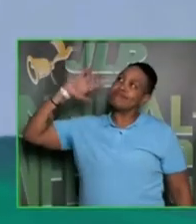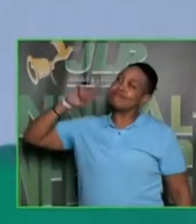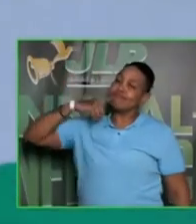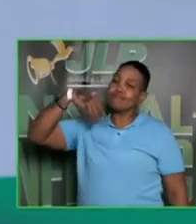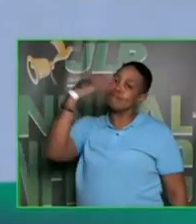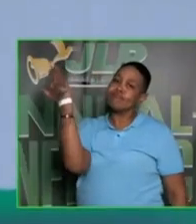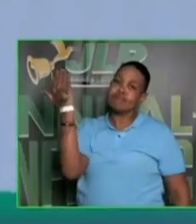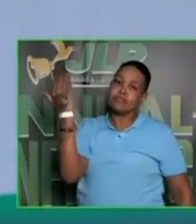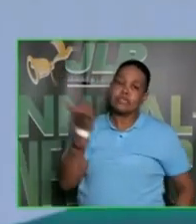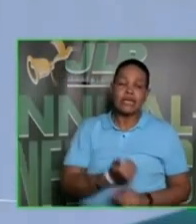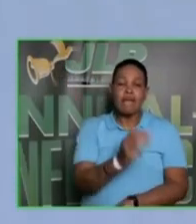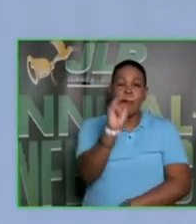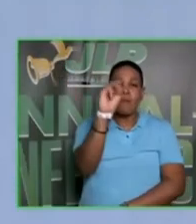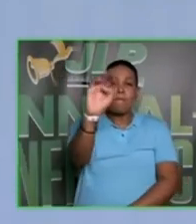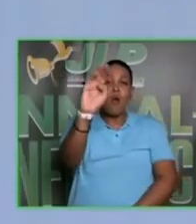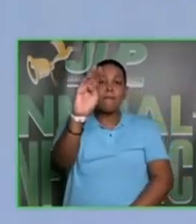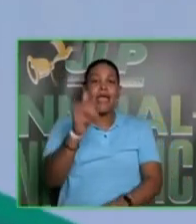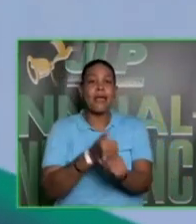The Montego Bay